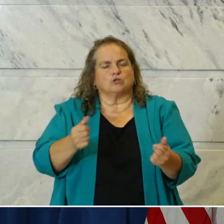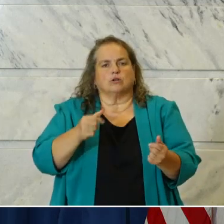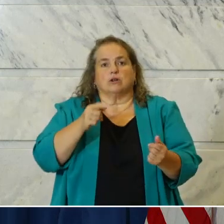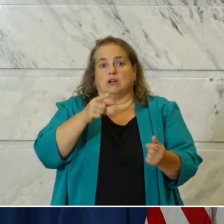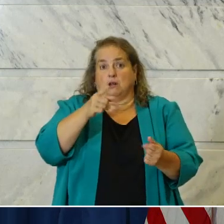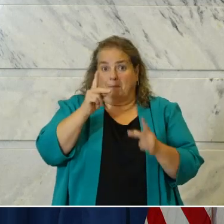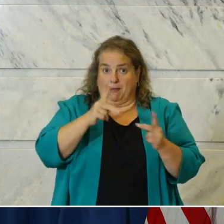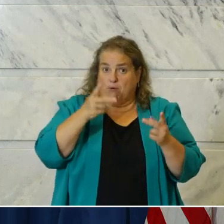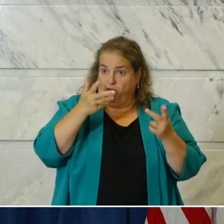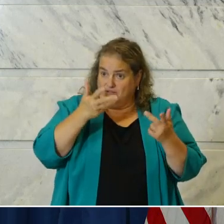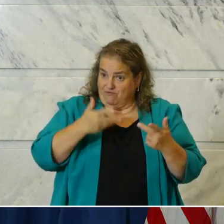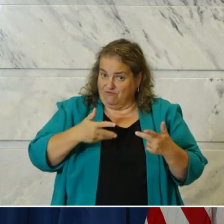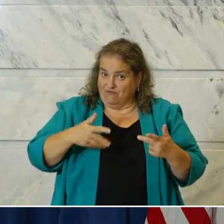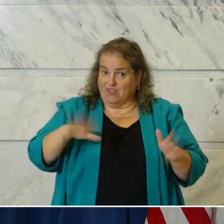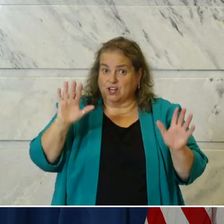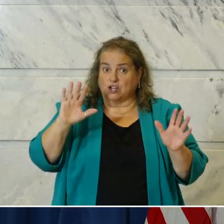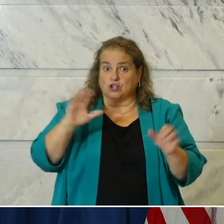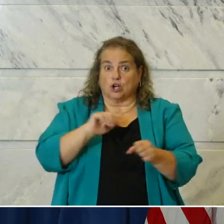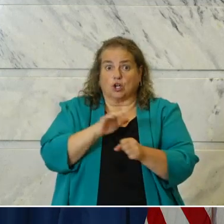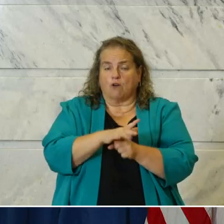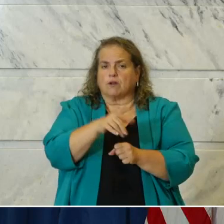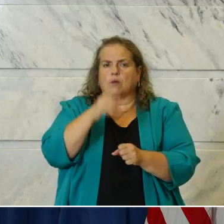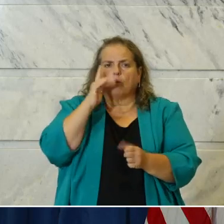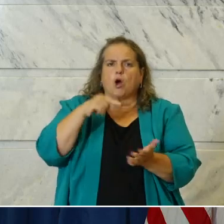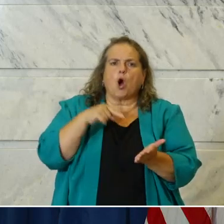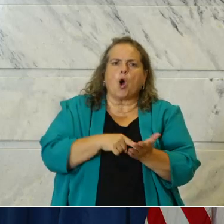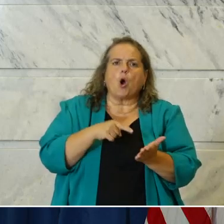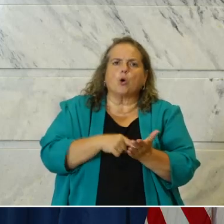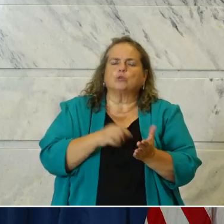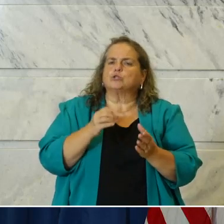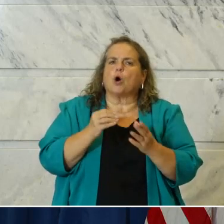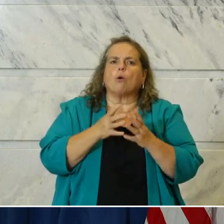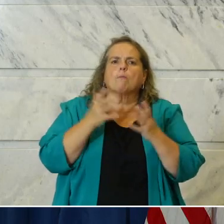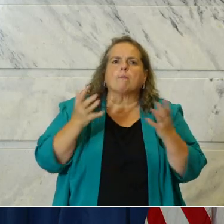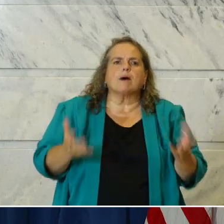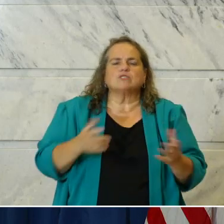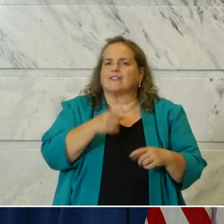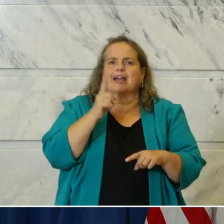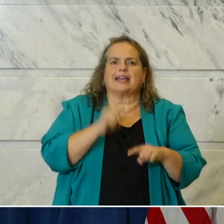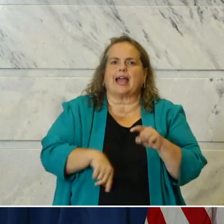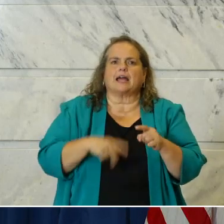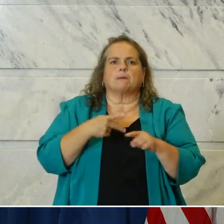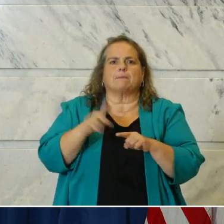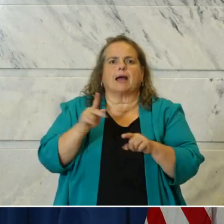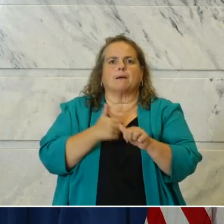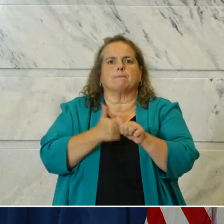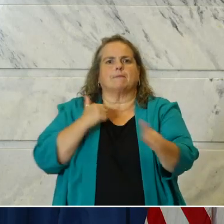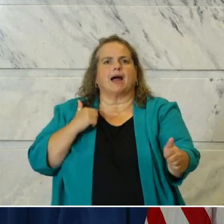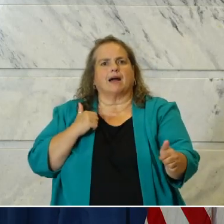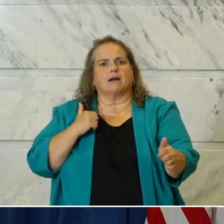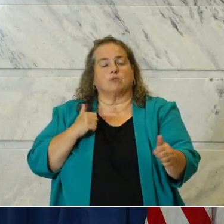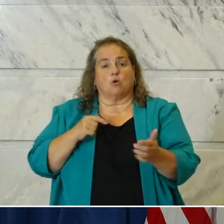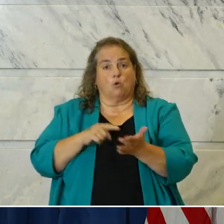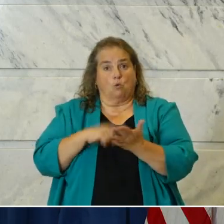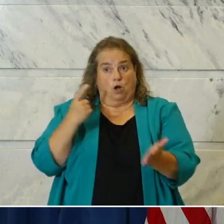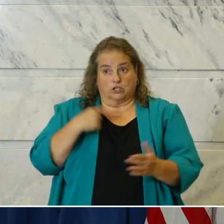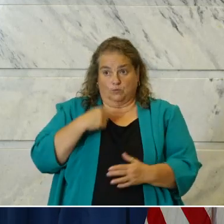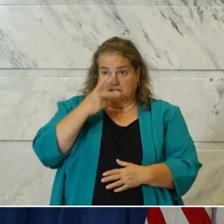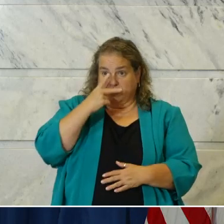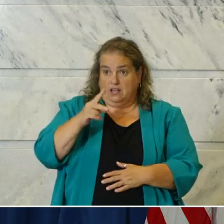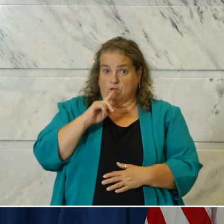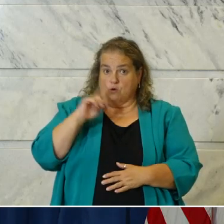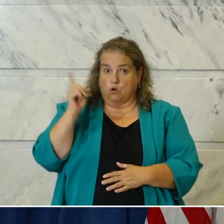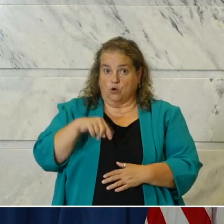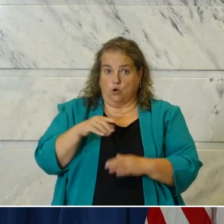place to live, they won't have credit. I mean, it'll be hard to get life back up and going. So once we see the order on Friday, we will